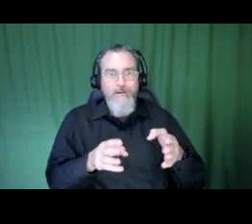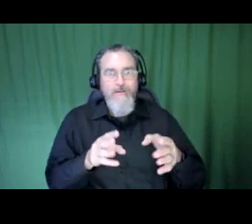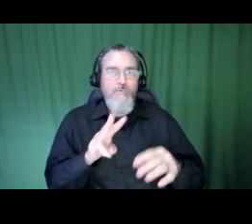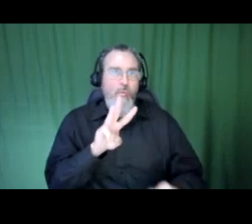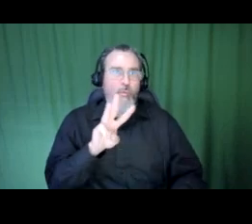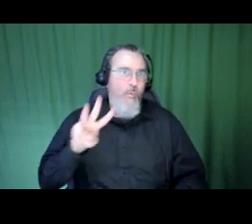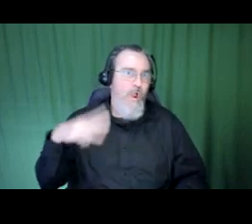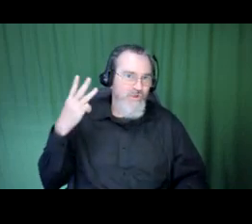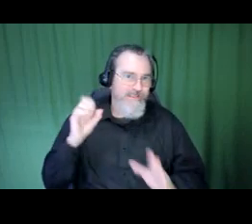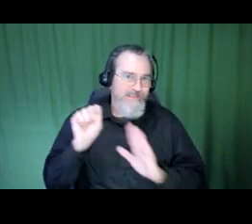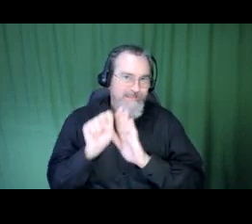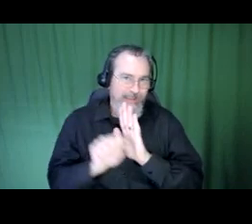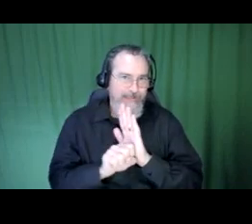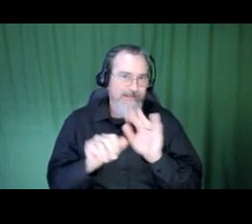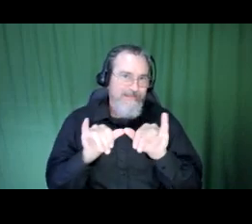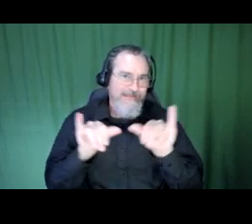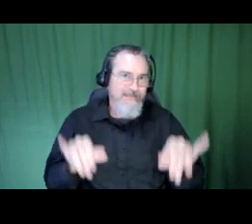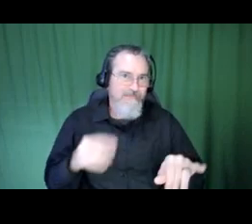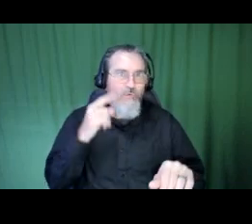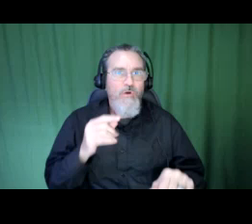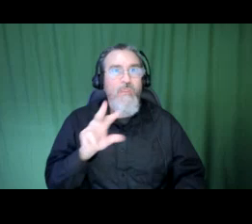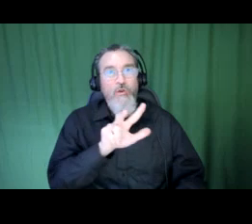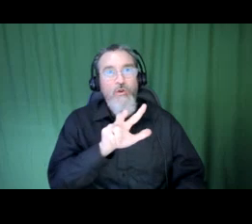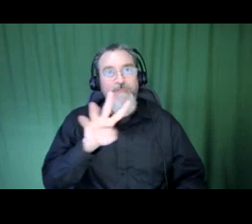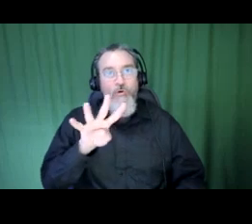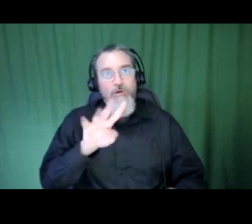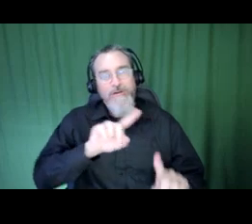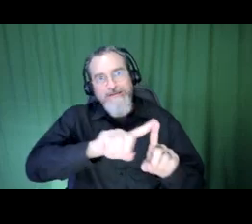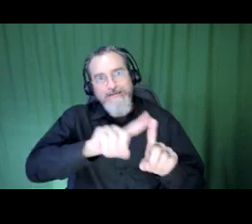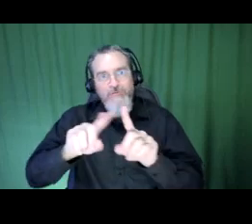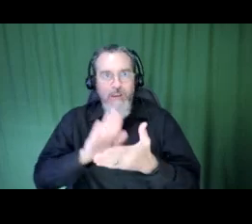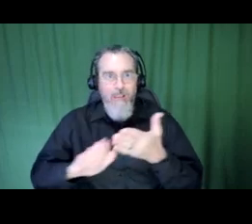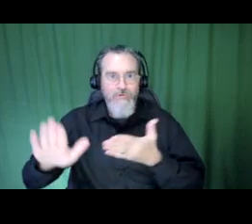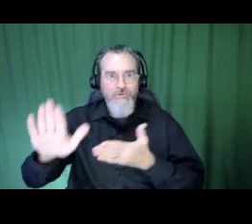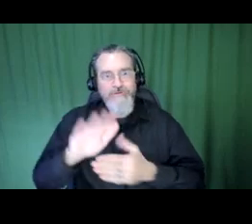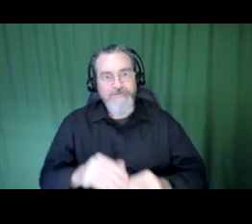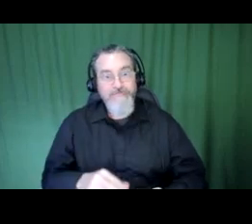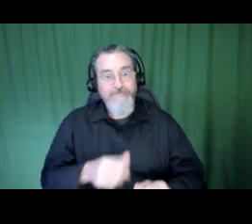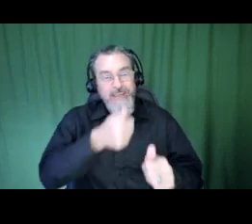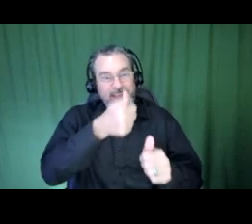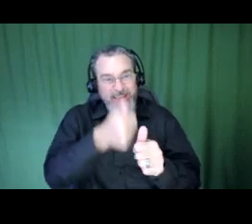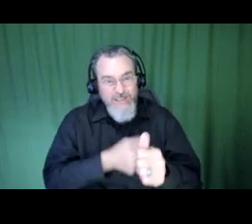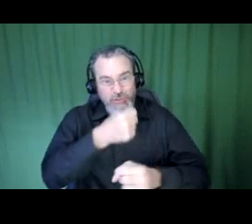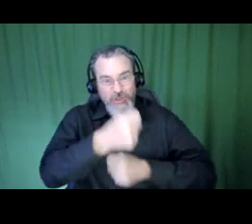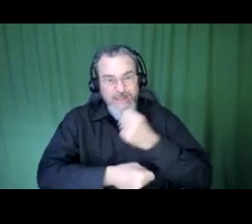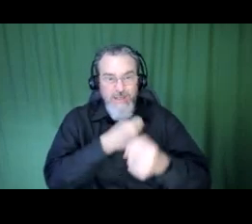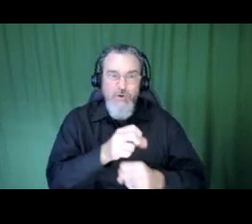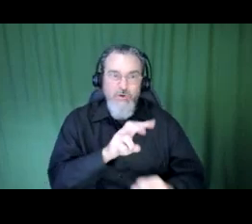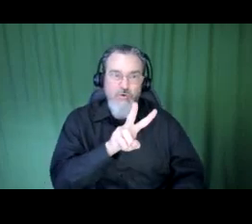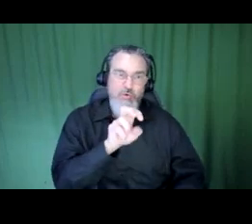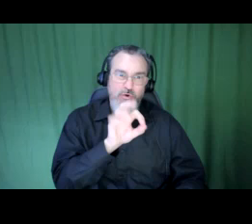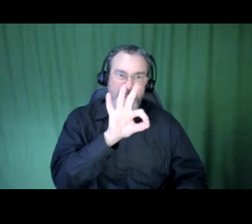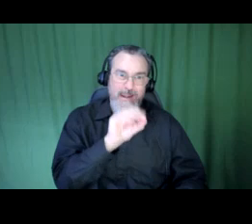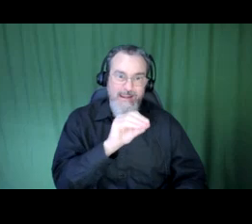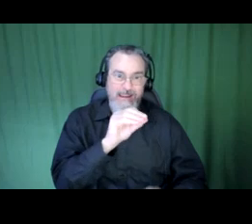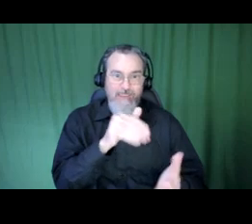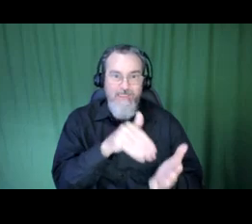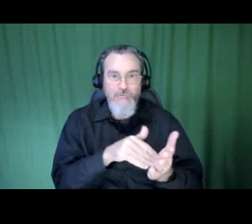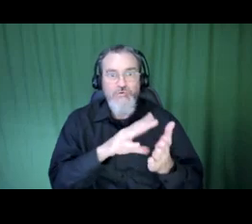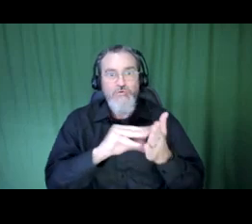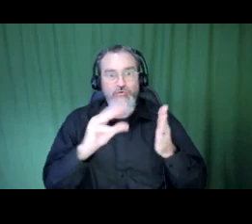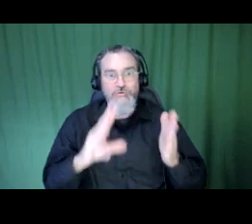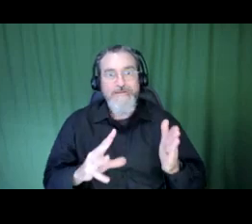community and technical colleges. Each year, our colleges serve around 290,000 students of all ages and backgrounds in